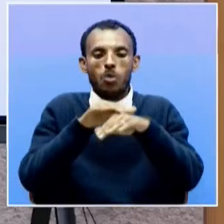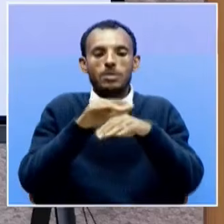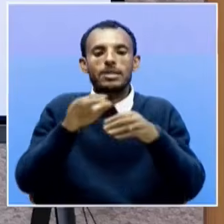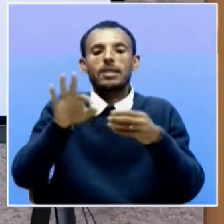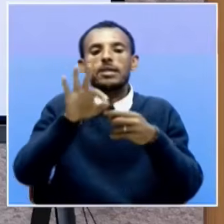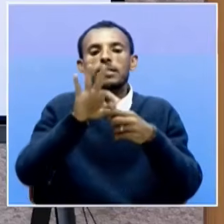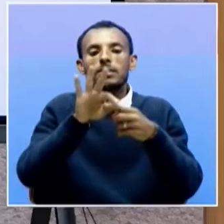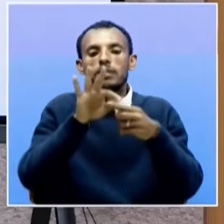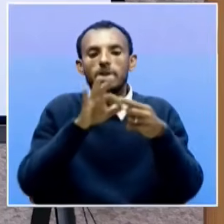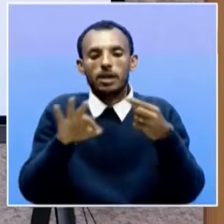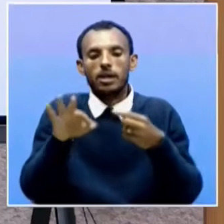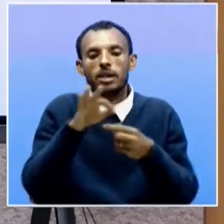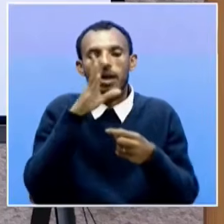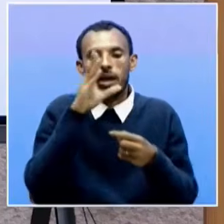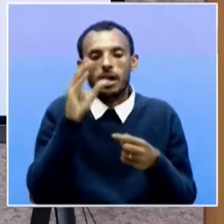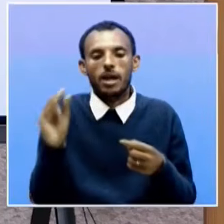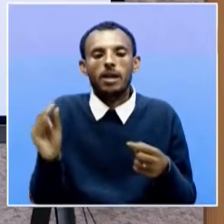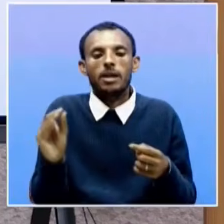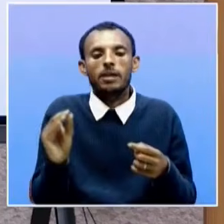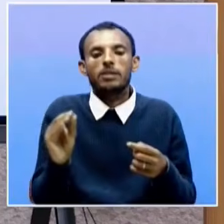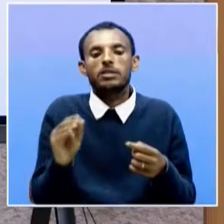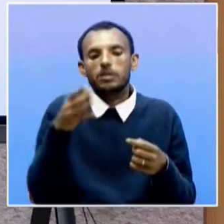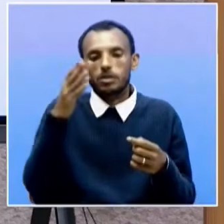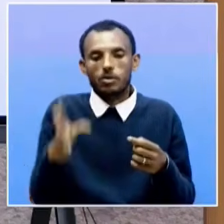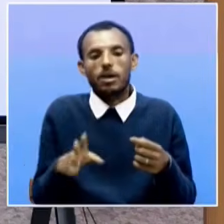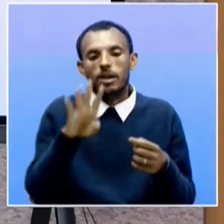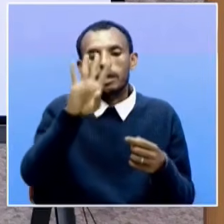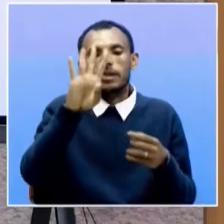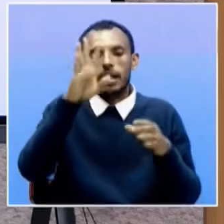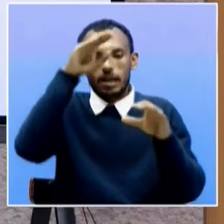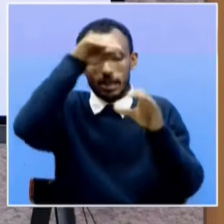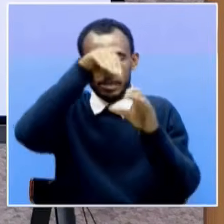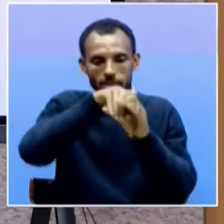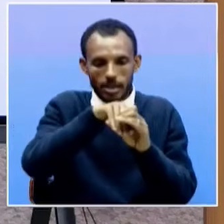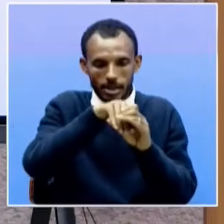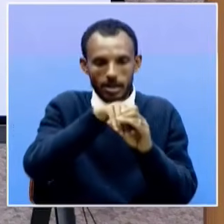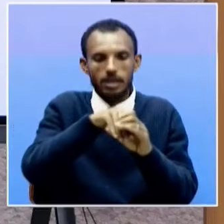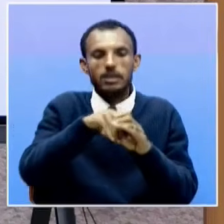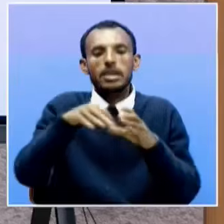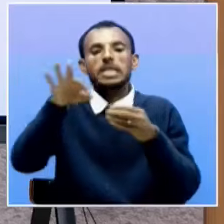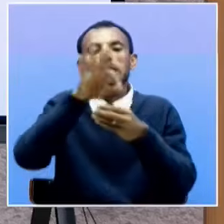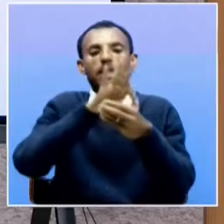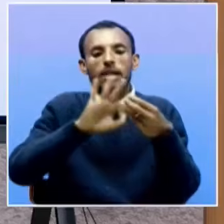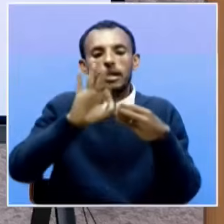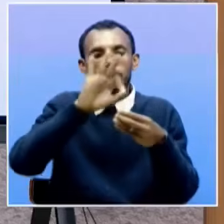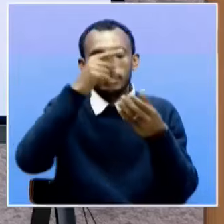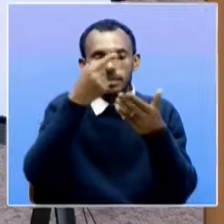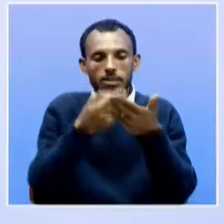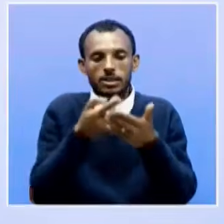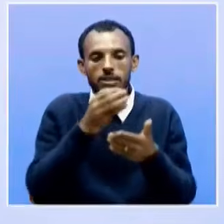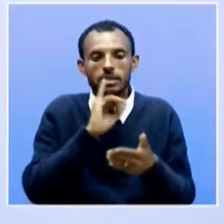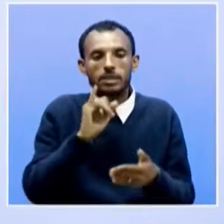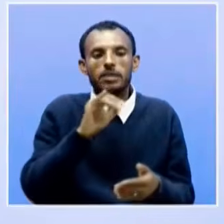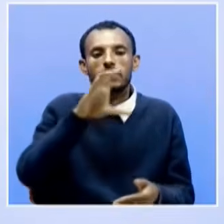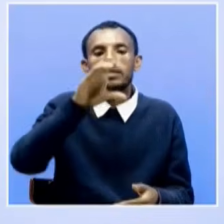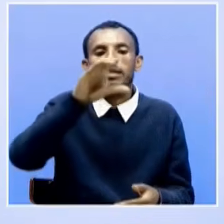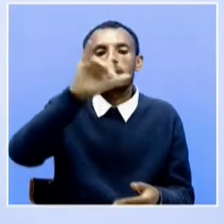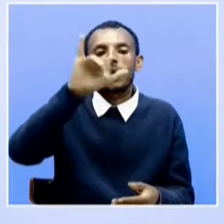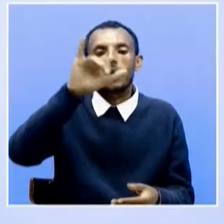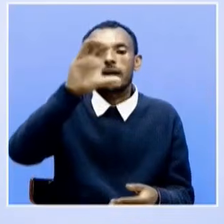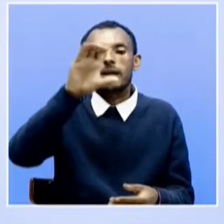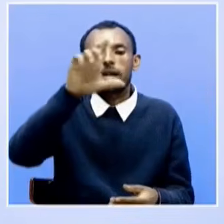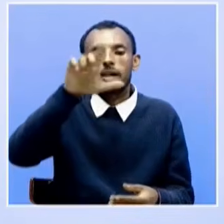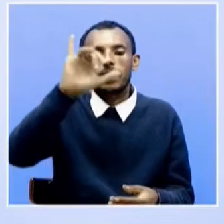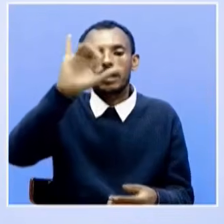on the circle, and the quadrilateral is inside the circle. So this is roughly a cyclic quadrilateral.